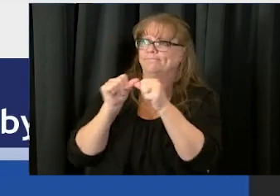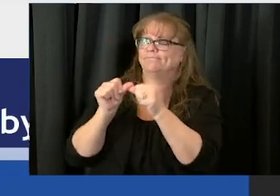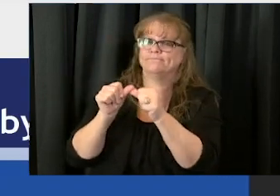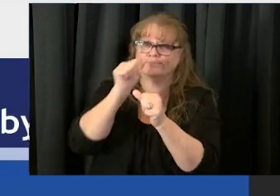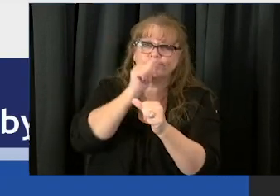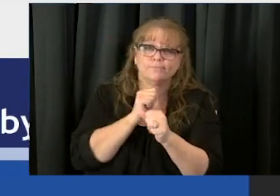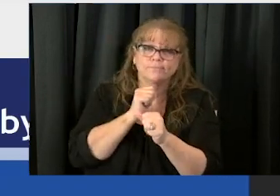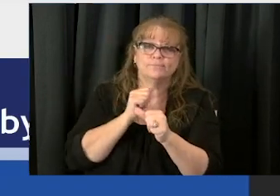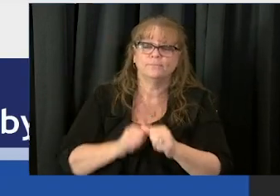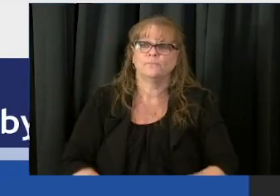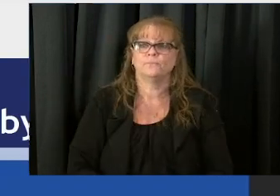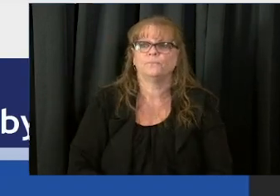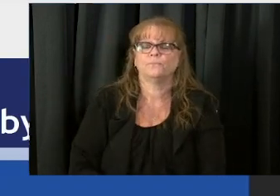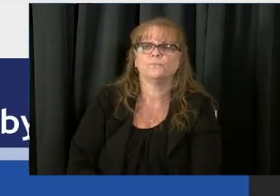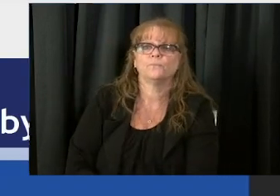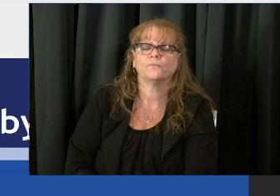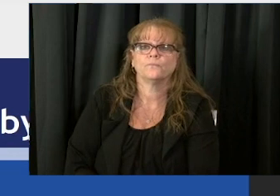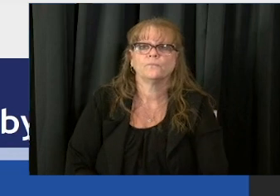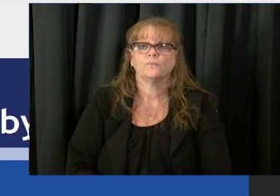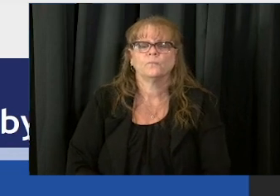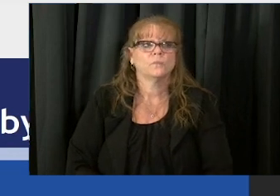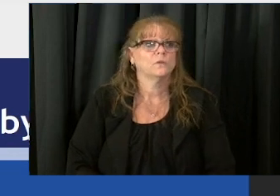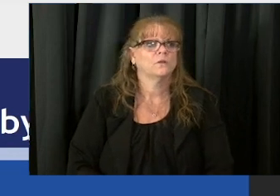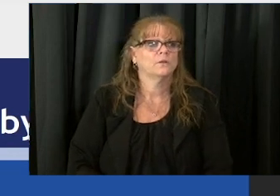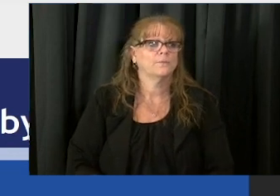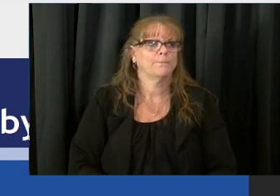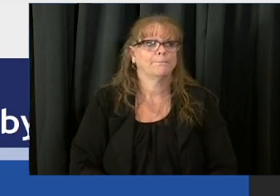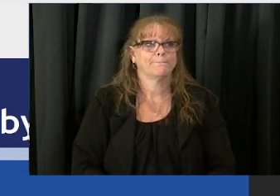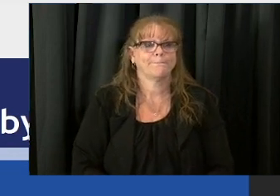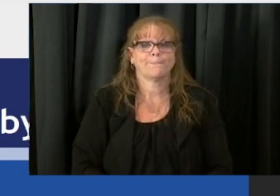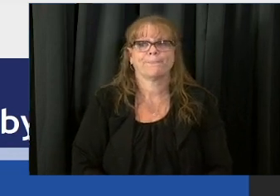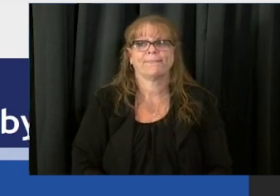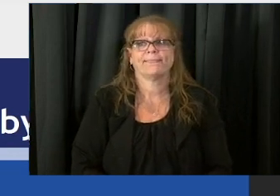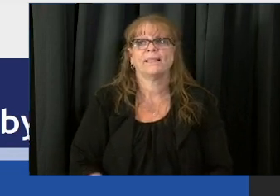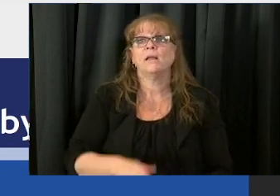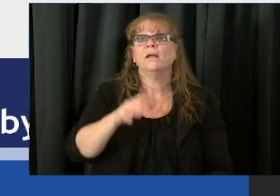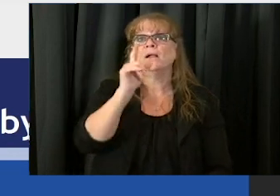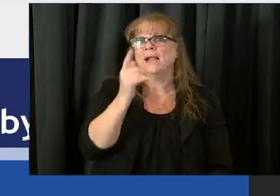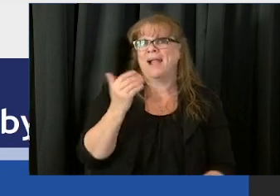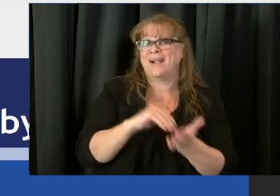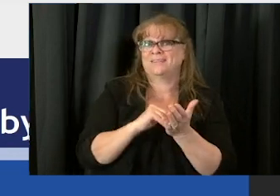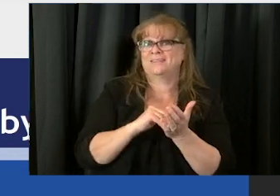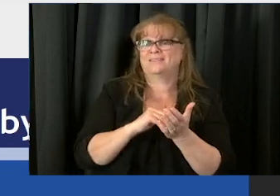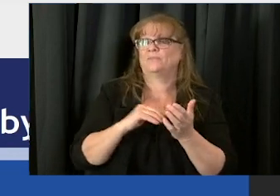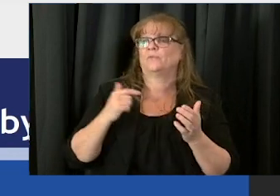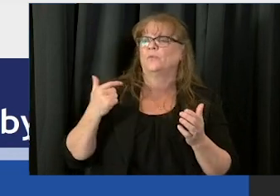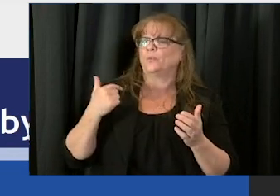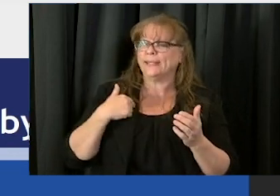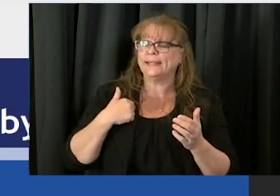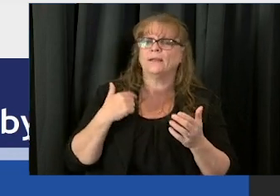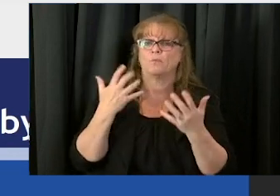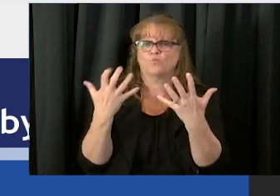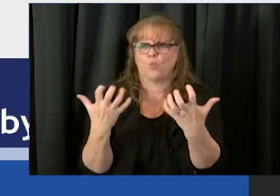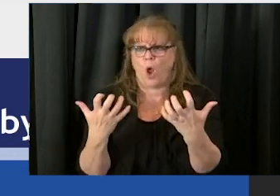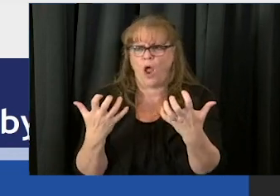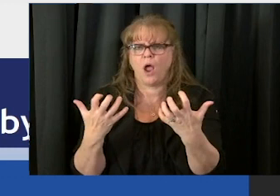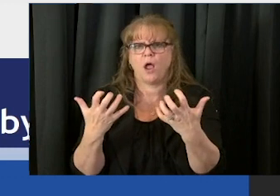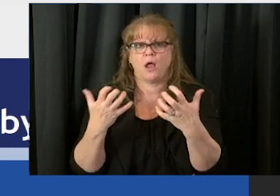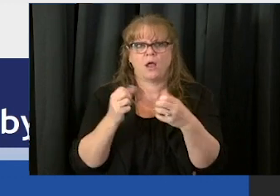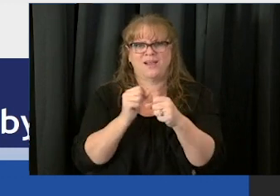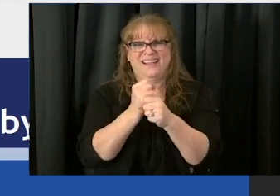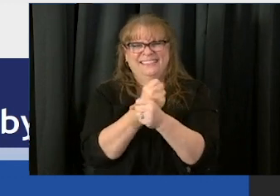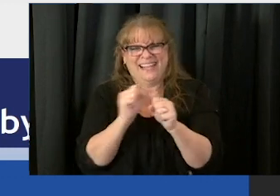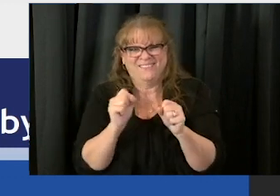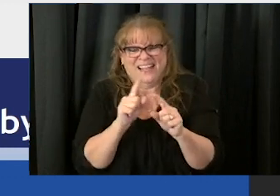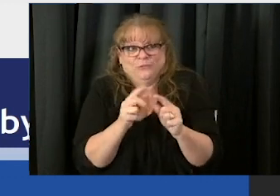And we are almost there. Because we want to save as many lives as possible, we're prioritizing Coloradans age 70 and